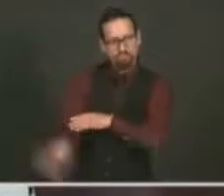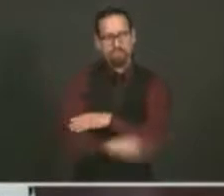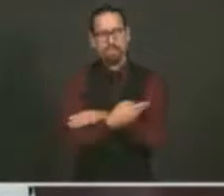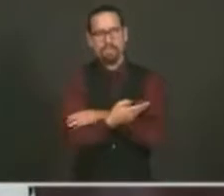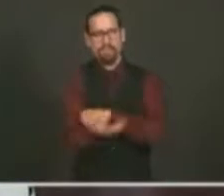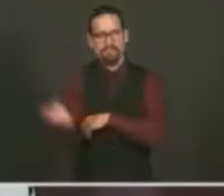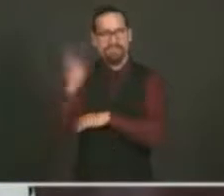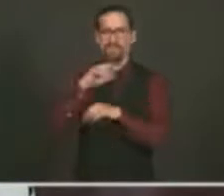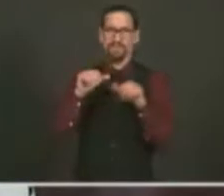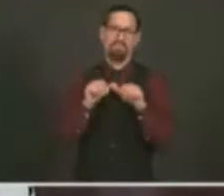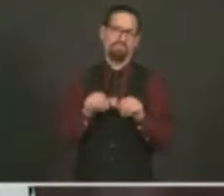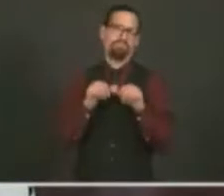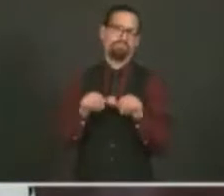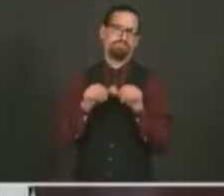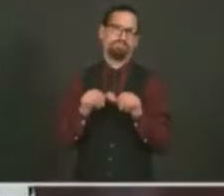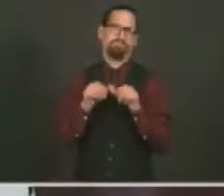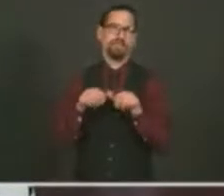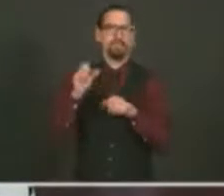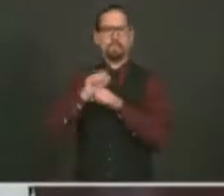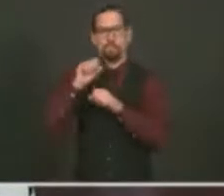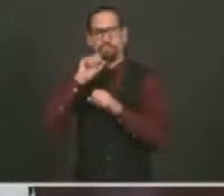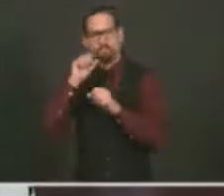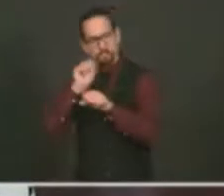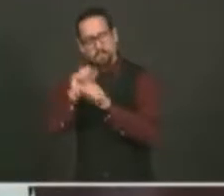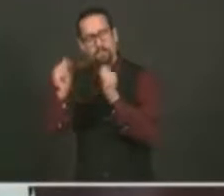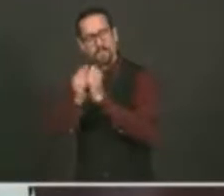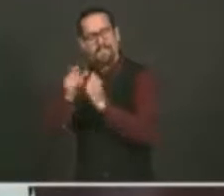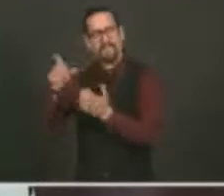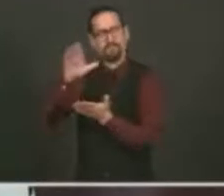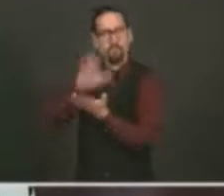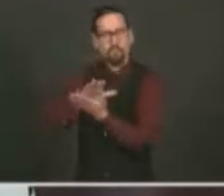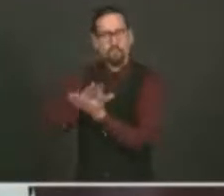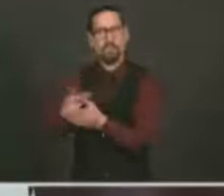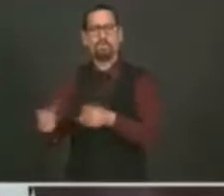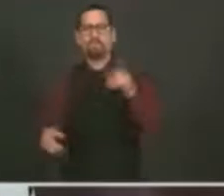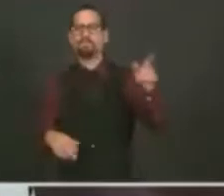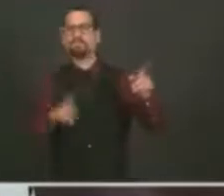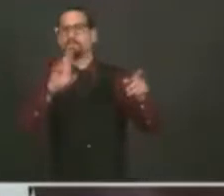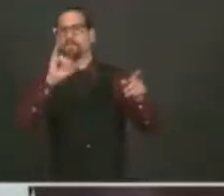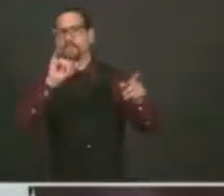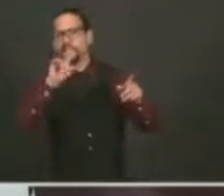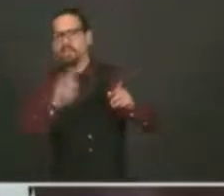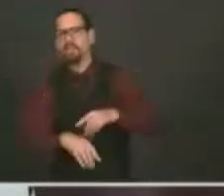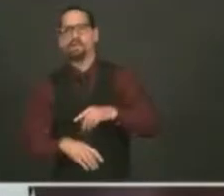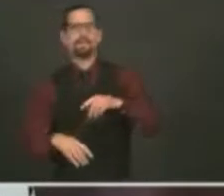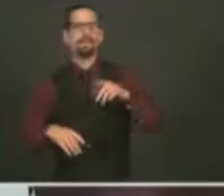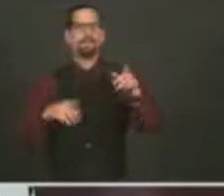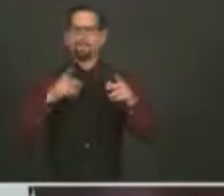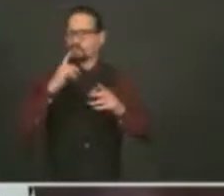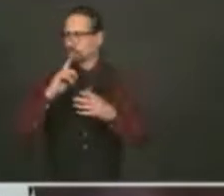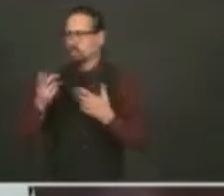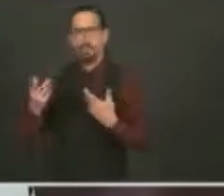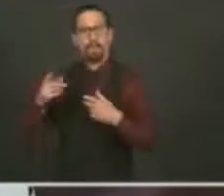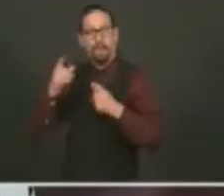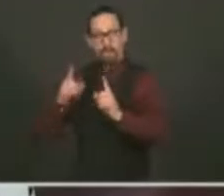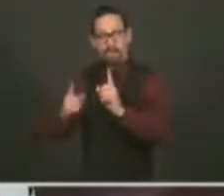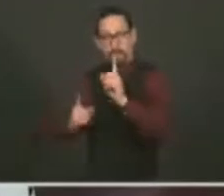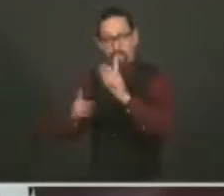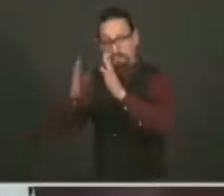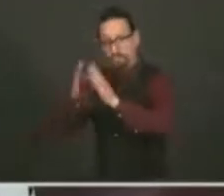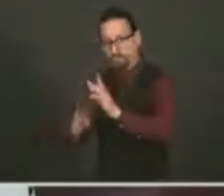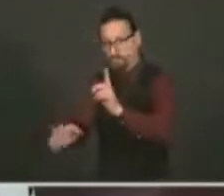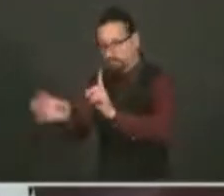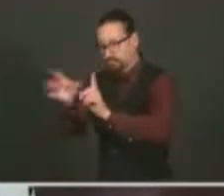schools, partner with RIDE, whenever situations have arisen. To school